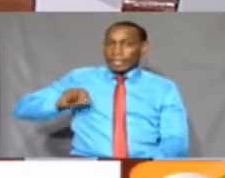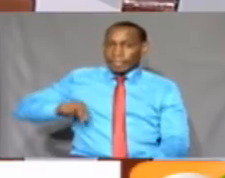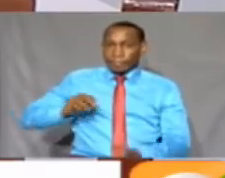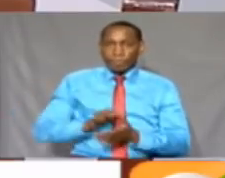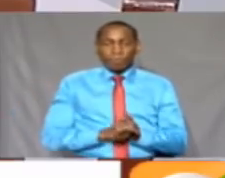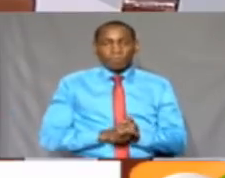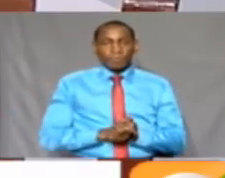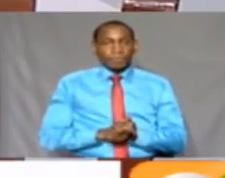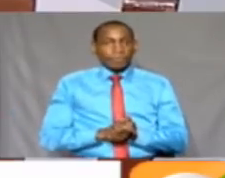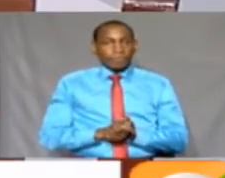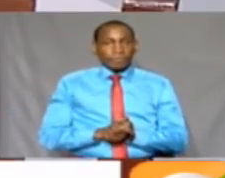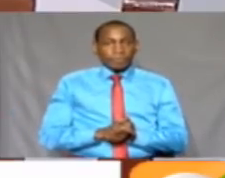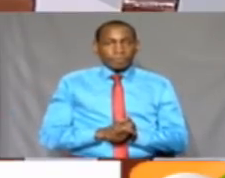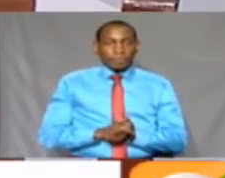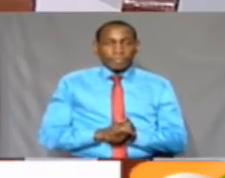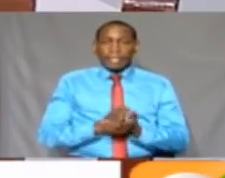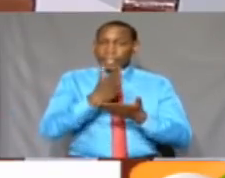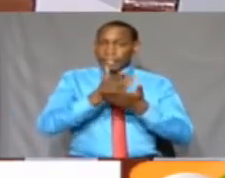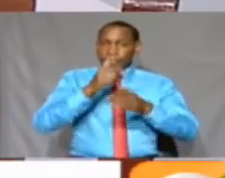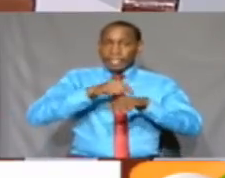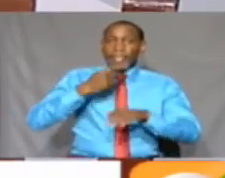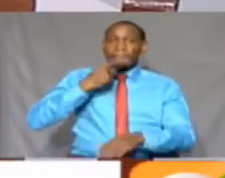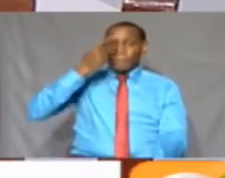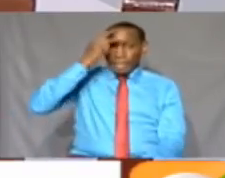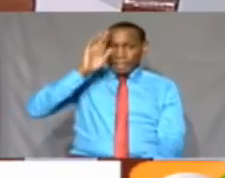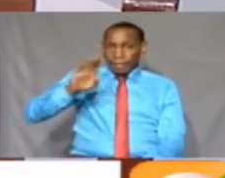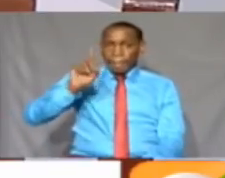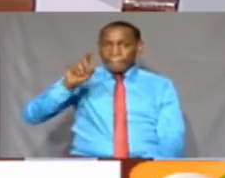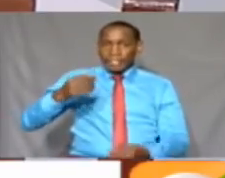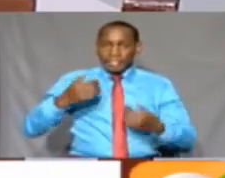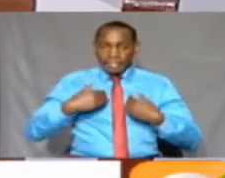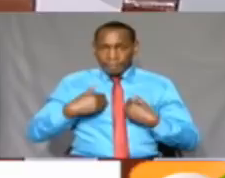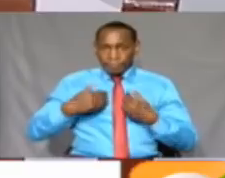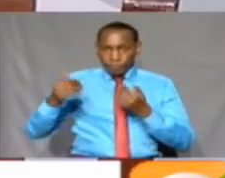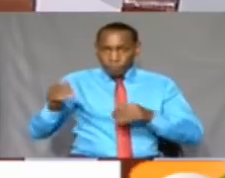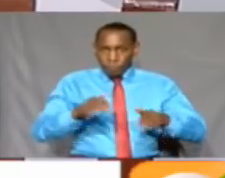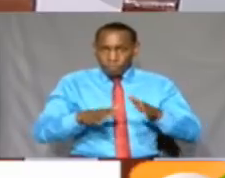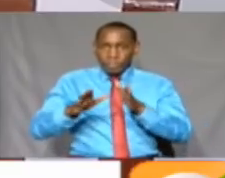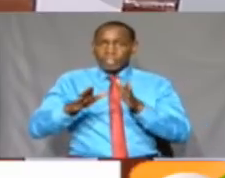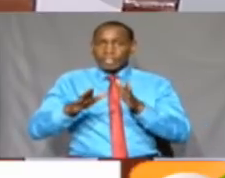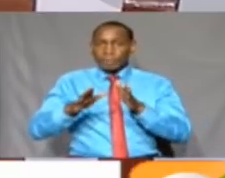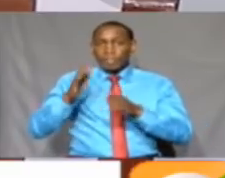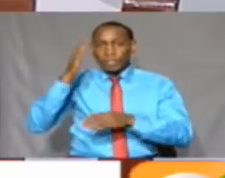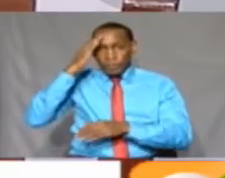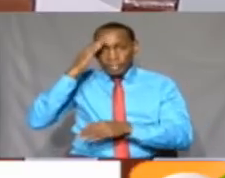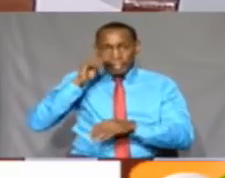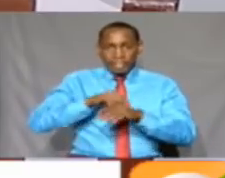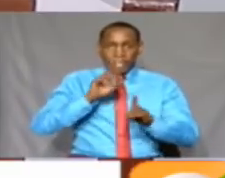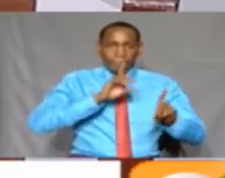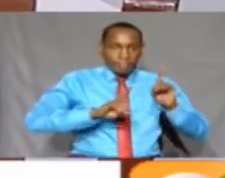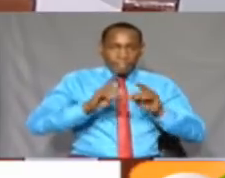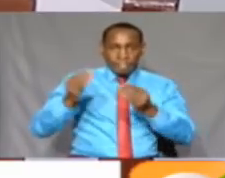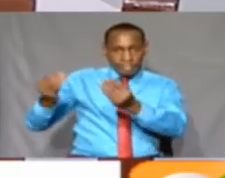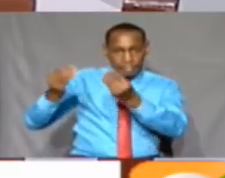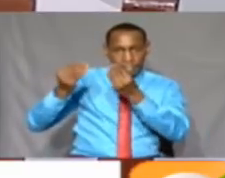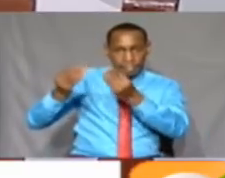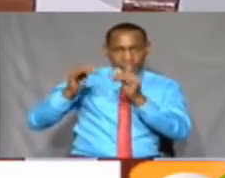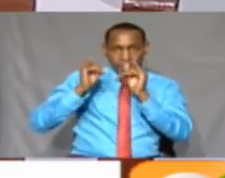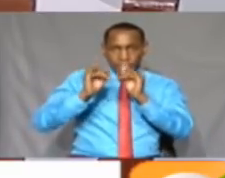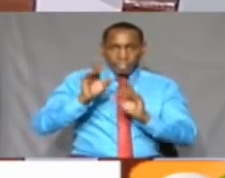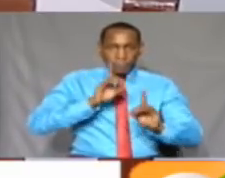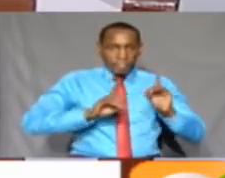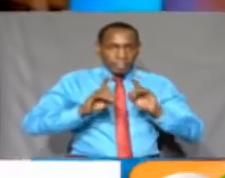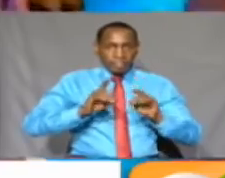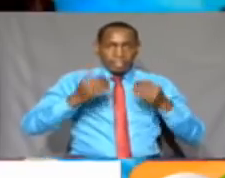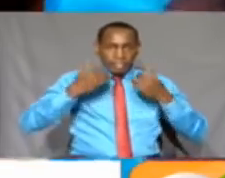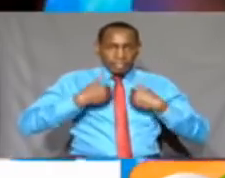And sometimes as a parent you must find ways of discovering. Like when I dance with them, they will teach me new styles. Right. And I'm like, I'm